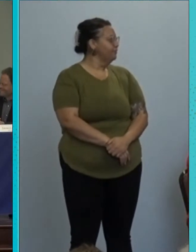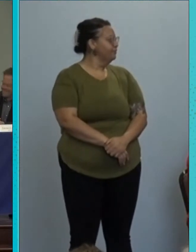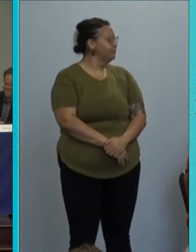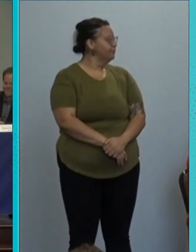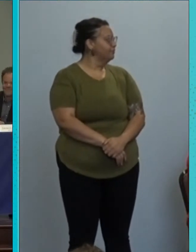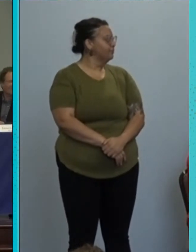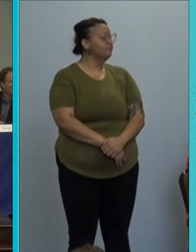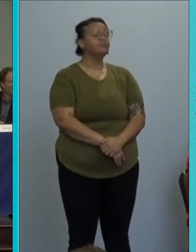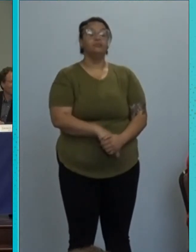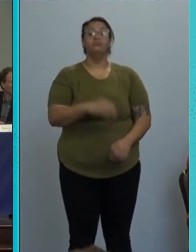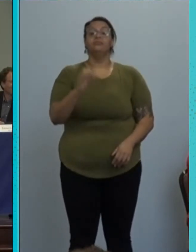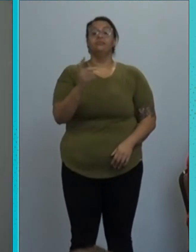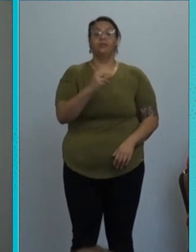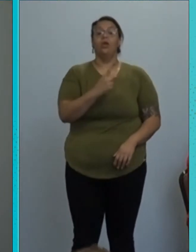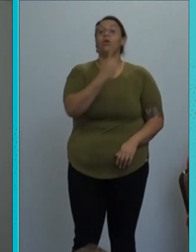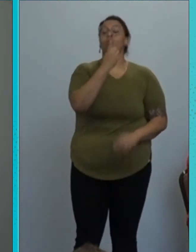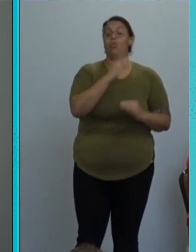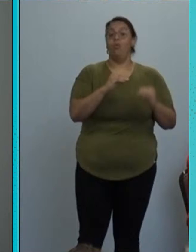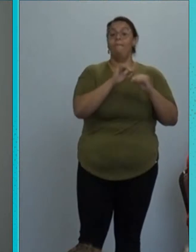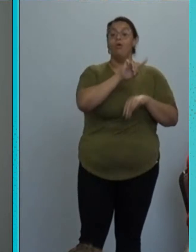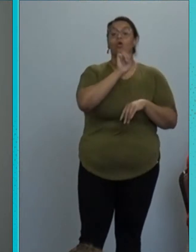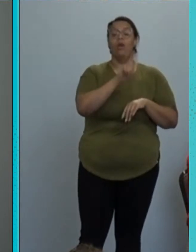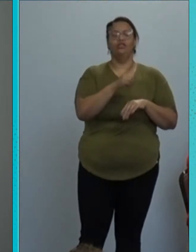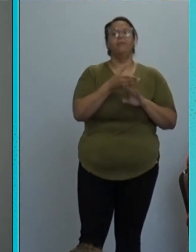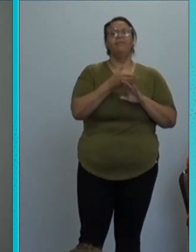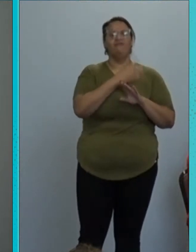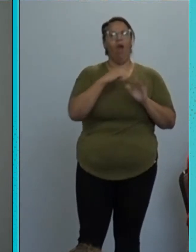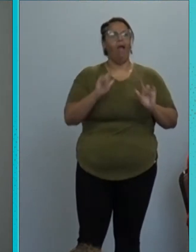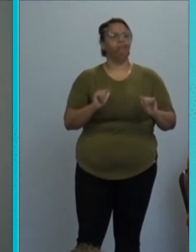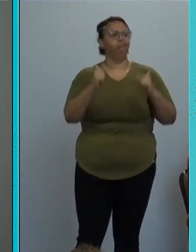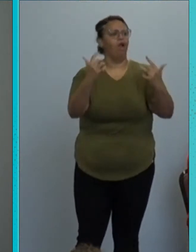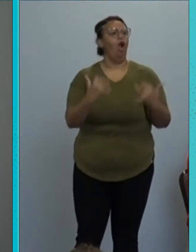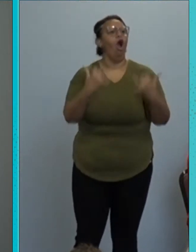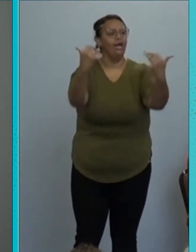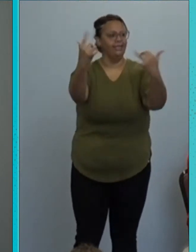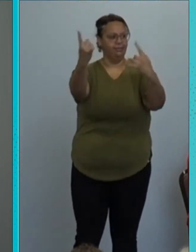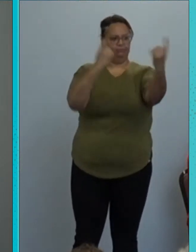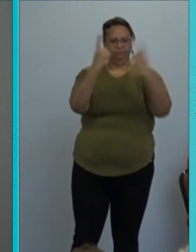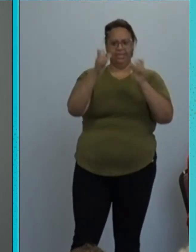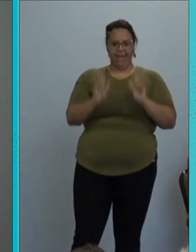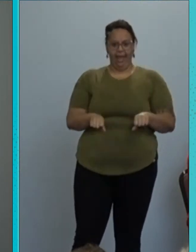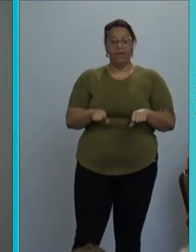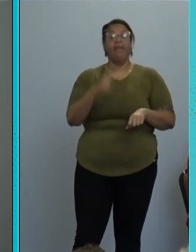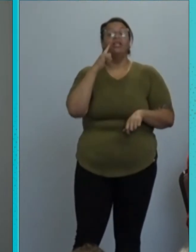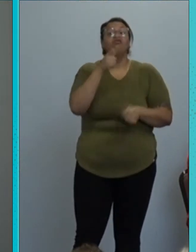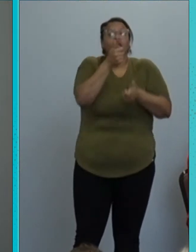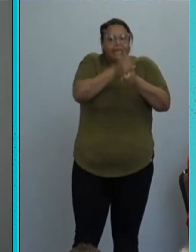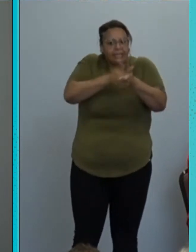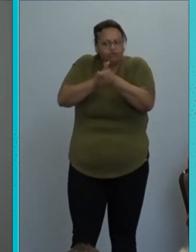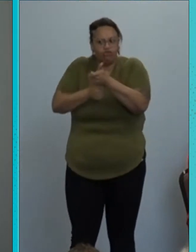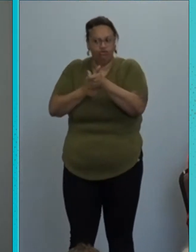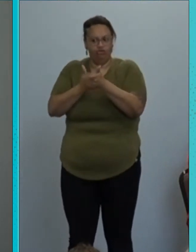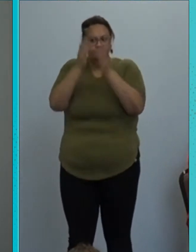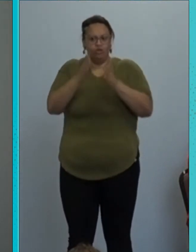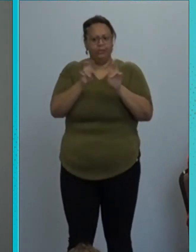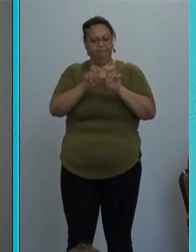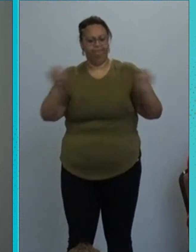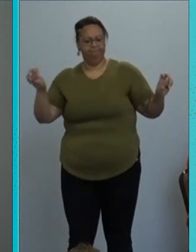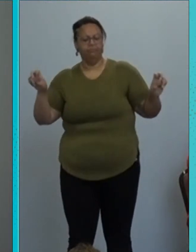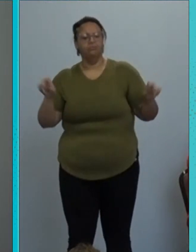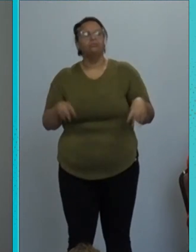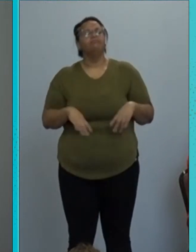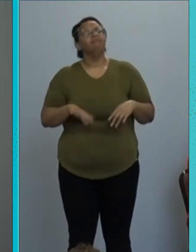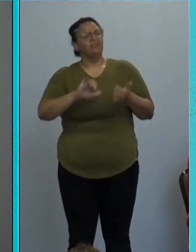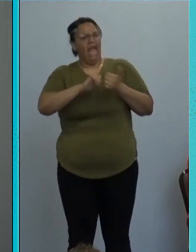Okay, I'm going to ask one more question before I turn it over to the audience. So, and this is for each of you. How do you hope this book